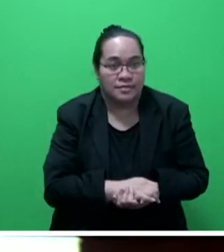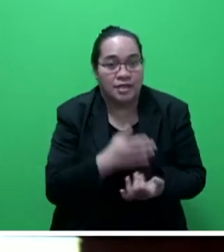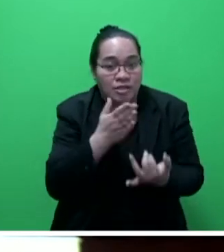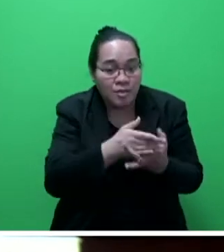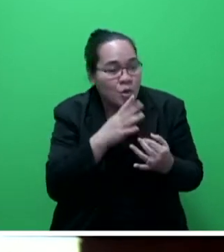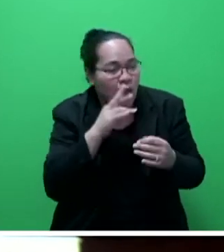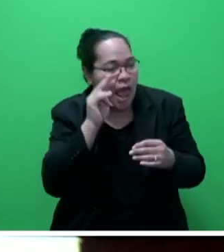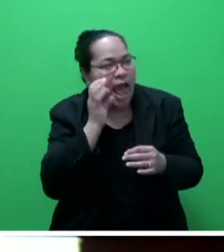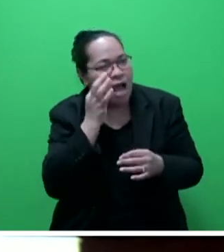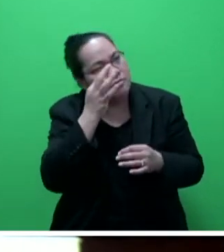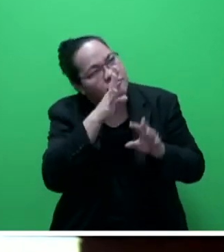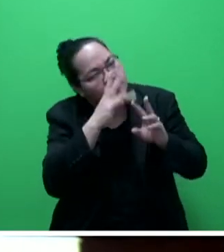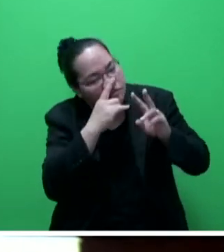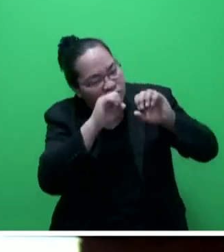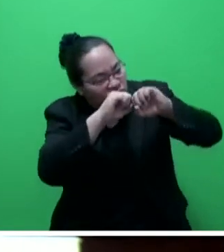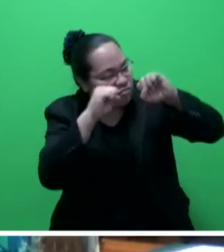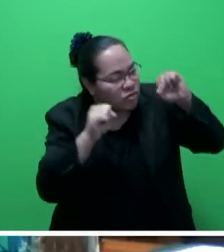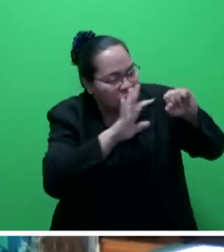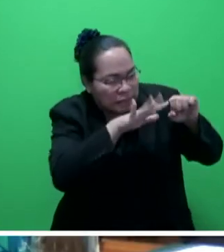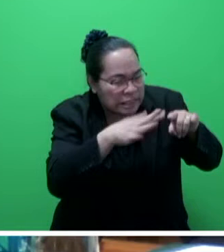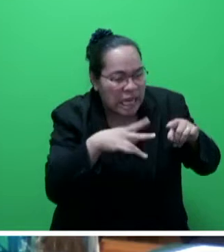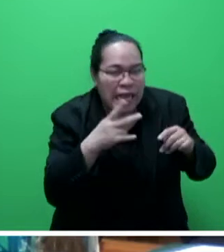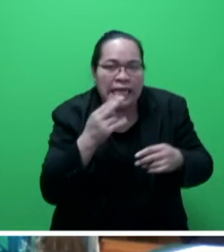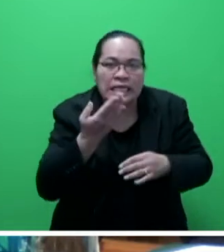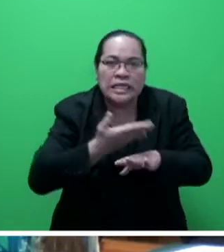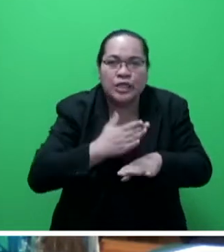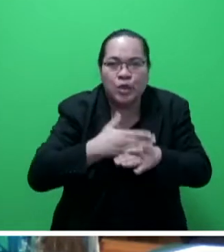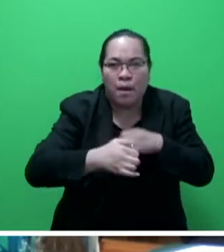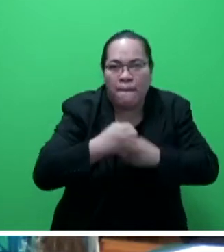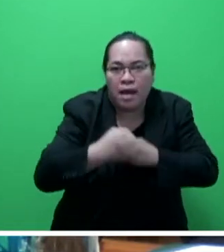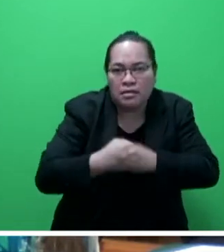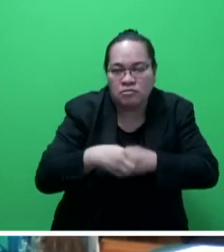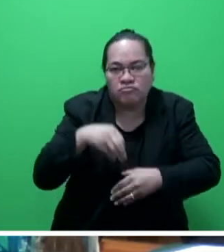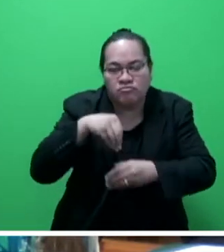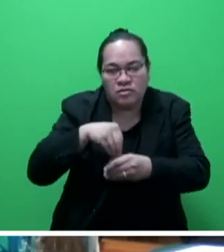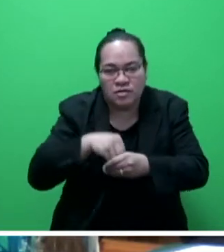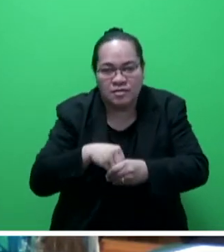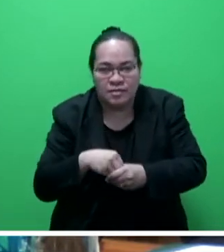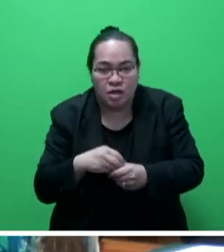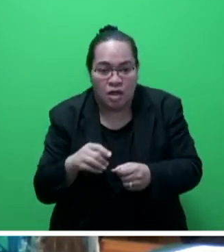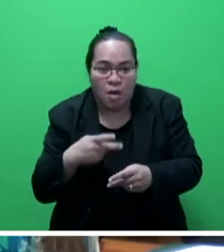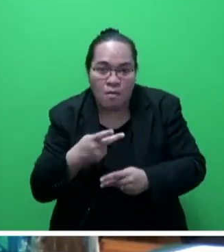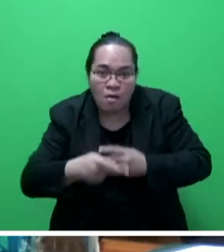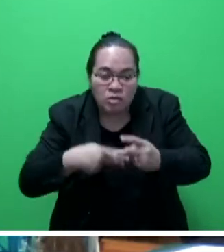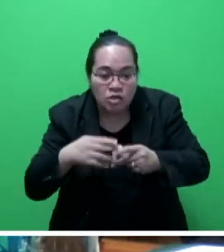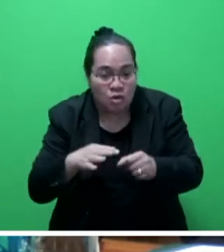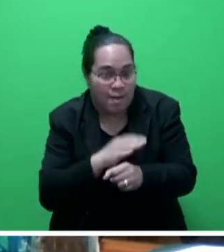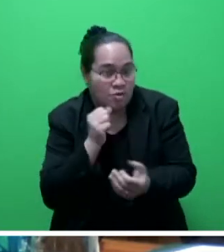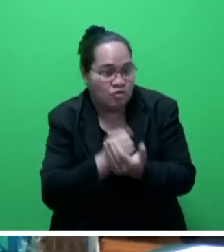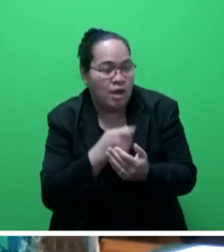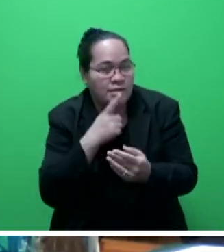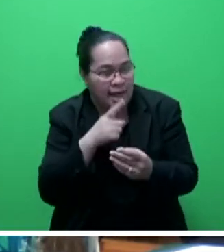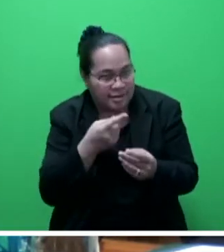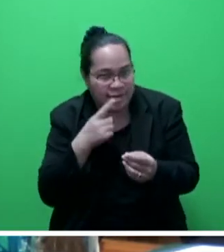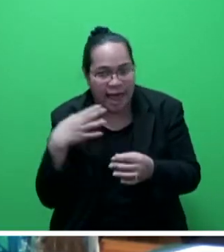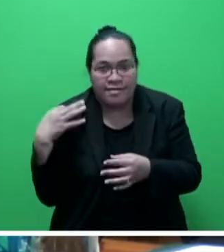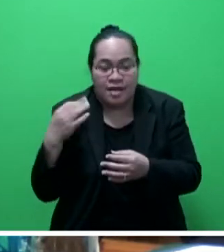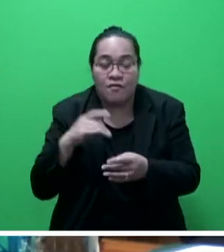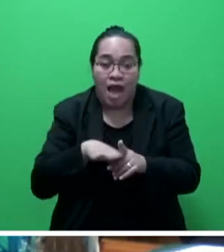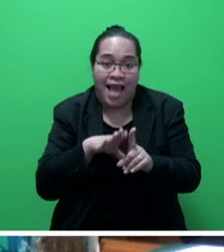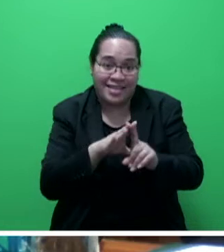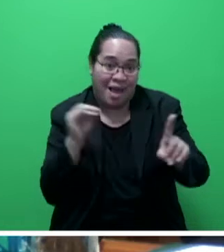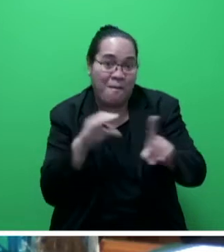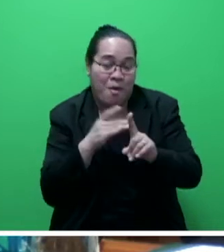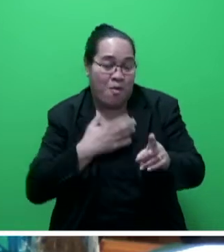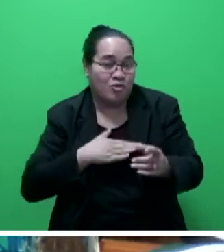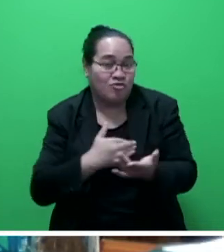new mechanisms of ensuring that the approvals are handled in a timely manner. And one example I would like to